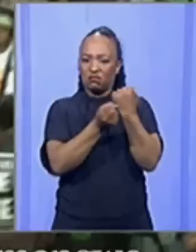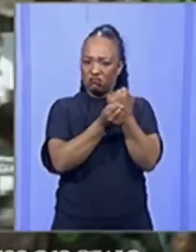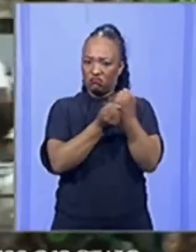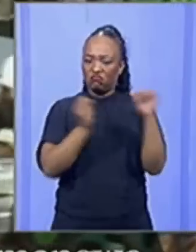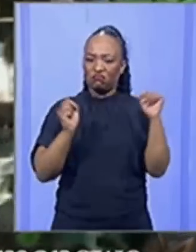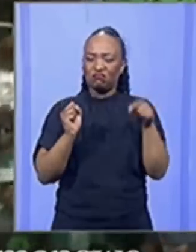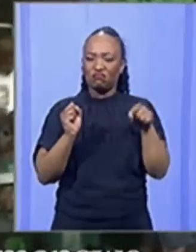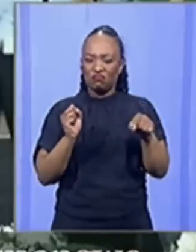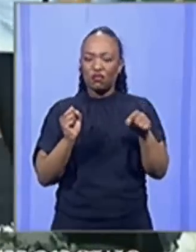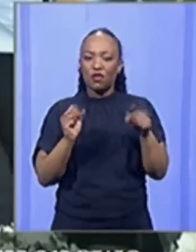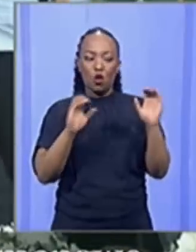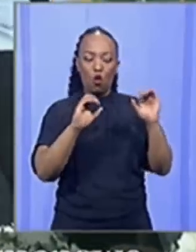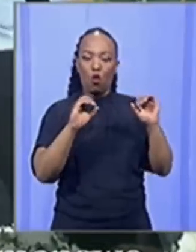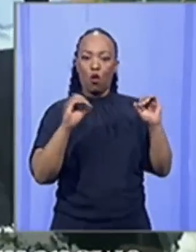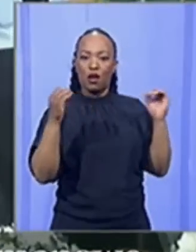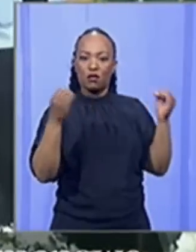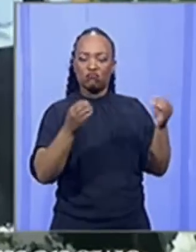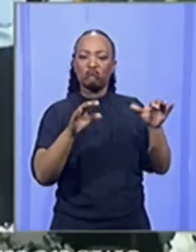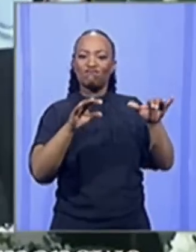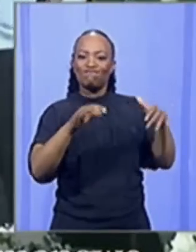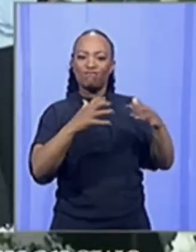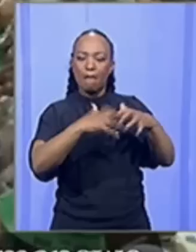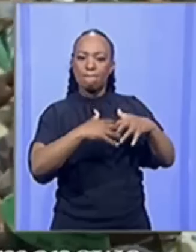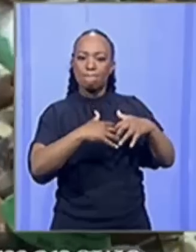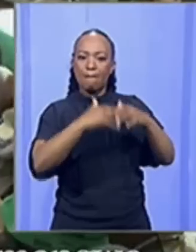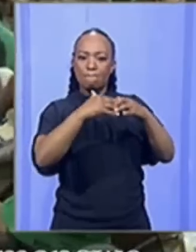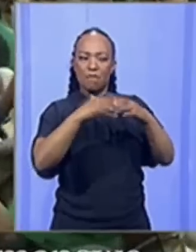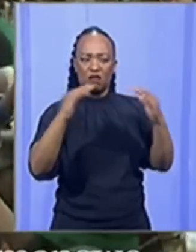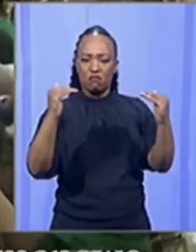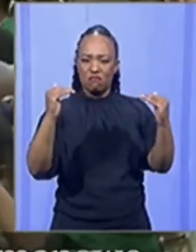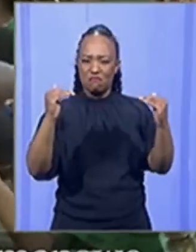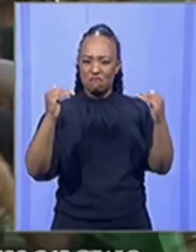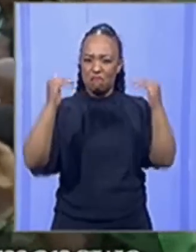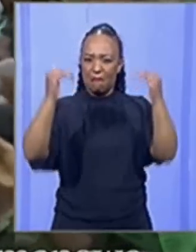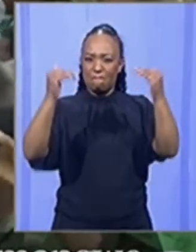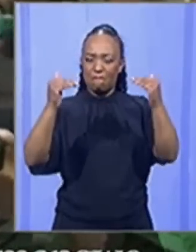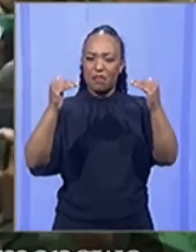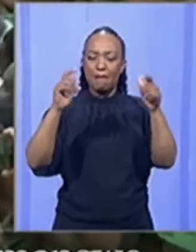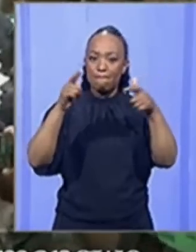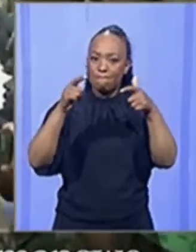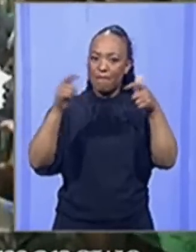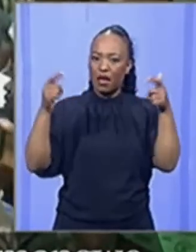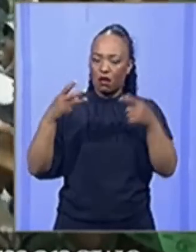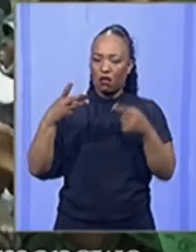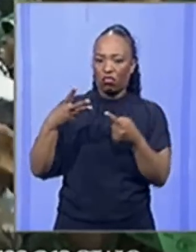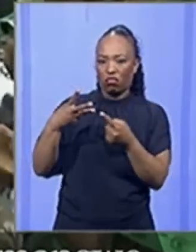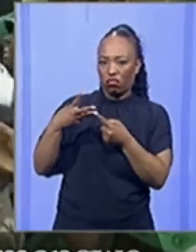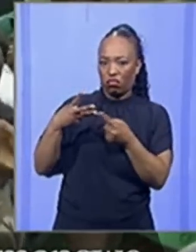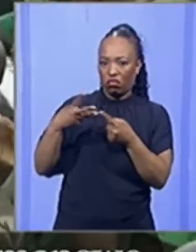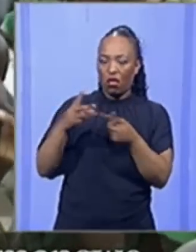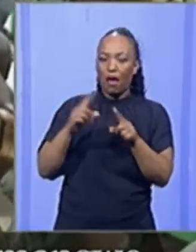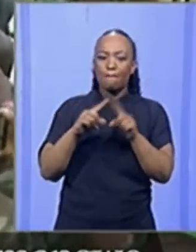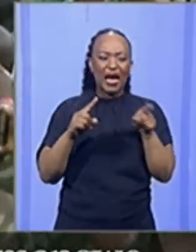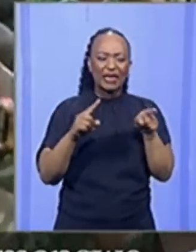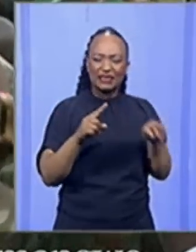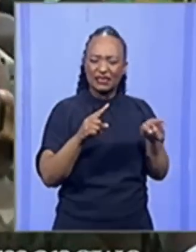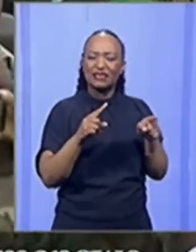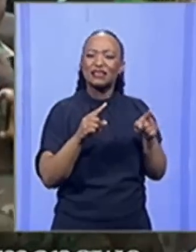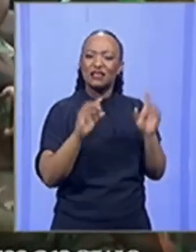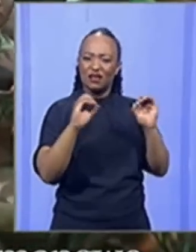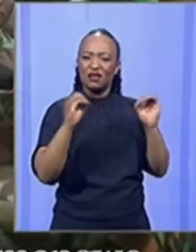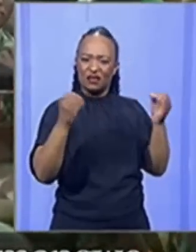mororo lekoko le ne la tlhatloga go nna la boraro ka bogolo la sepolotiki mo nageng. Leeto la lona le ntse la aparetswe ke ditiragalo tse